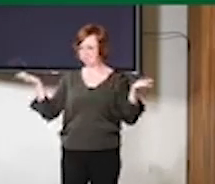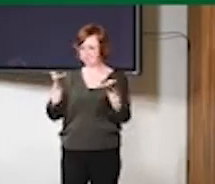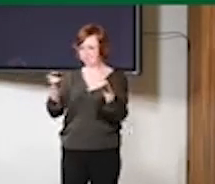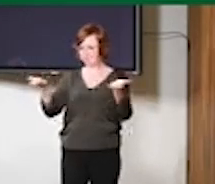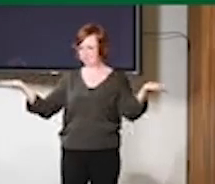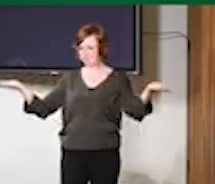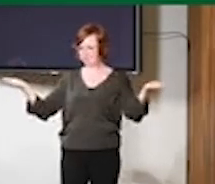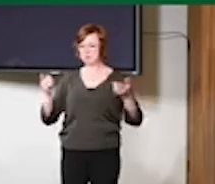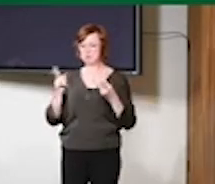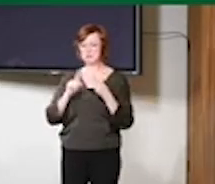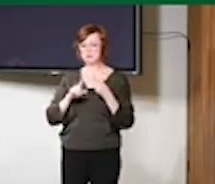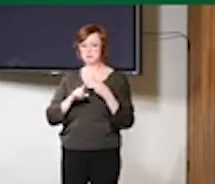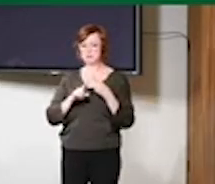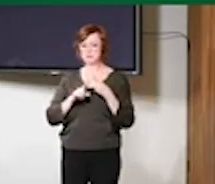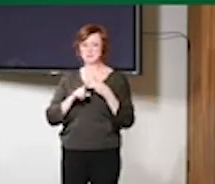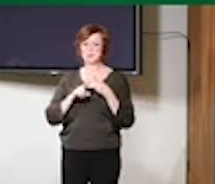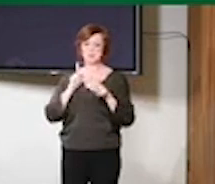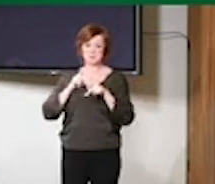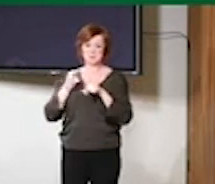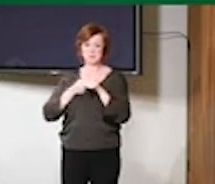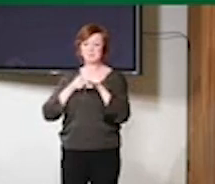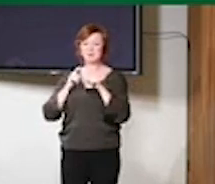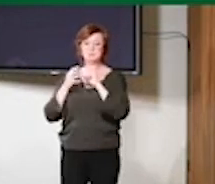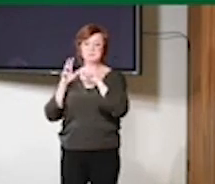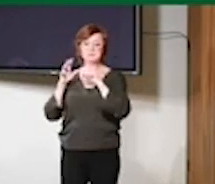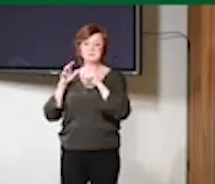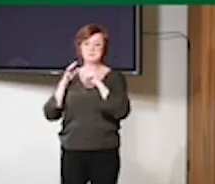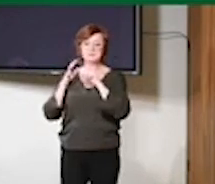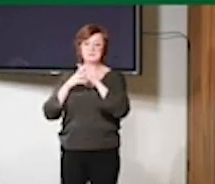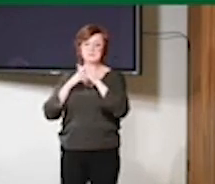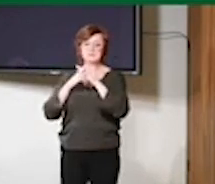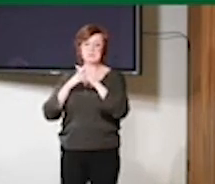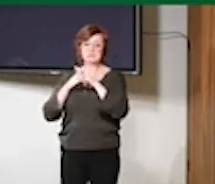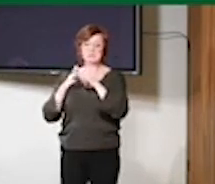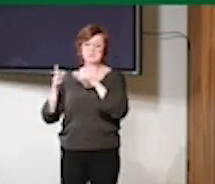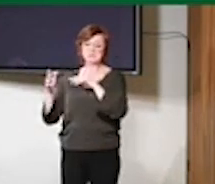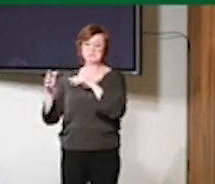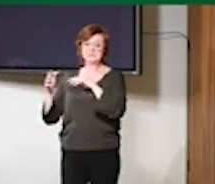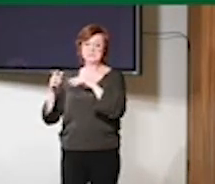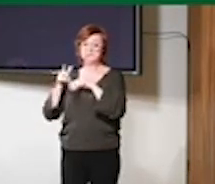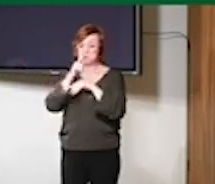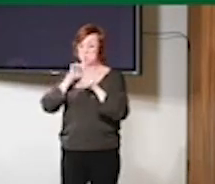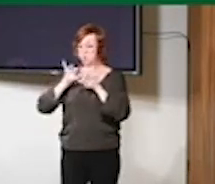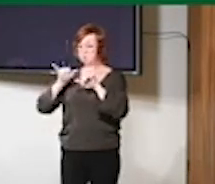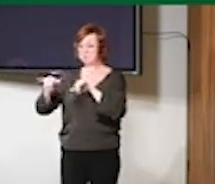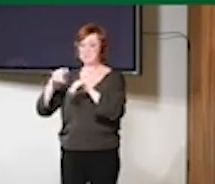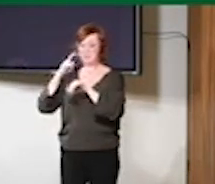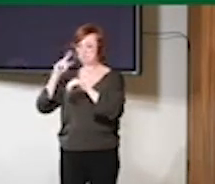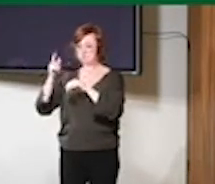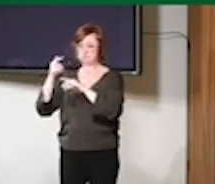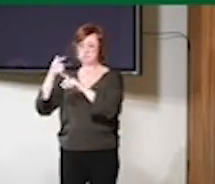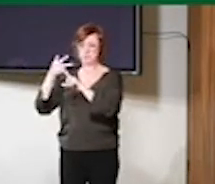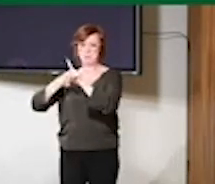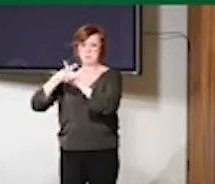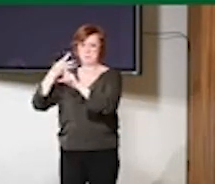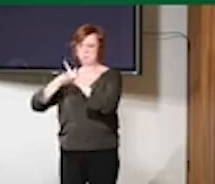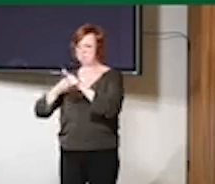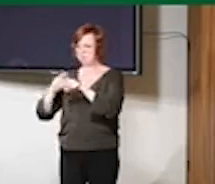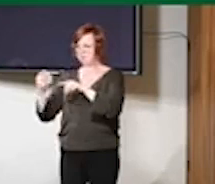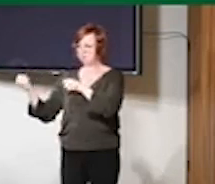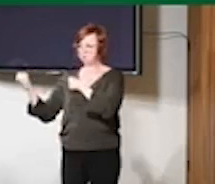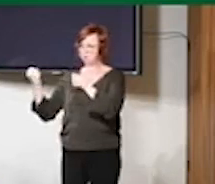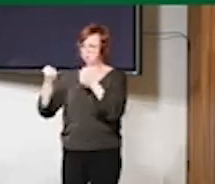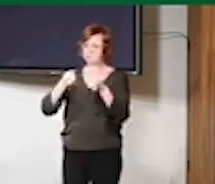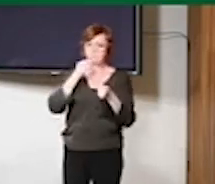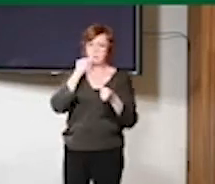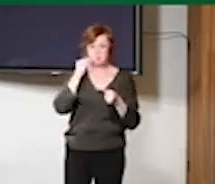long-term people, snowbirds, are coming in, so that will continue for a while. The federal government has assured us that there is minimum travel happening